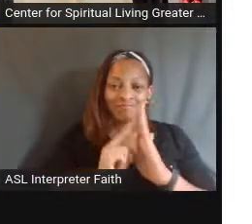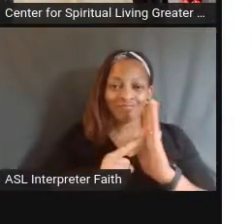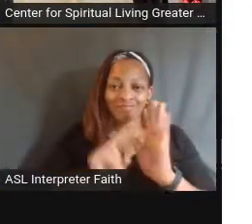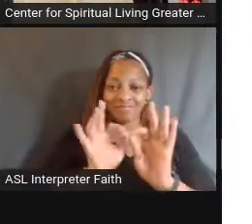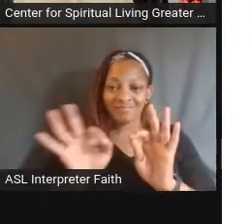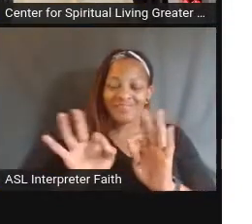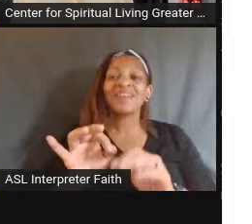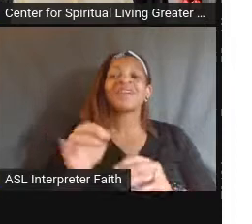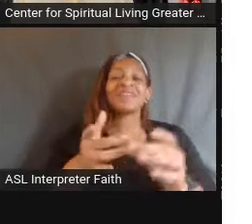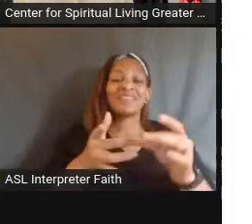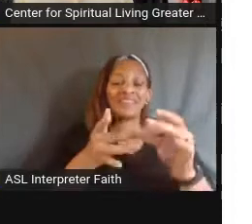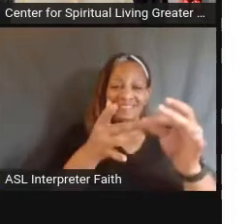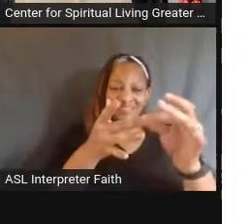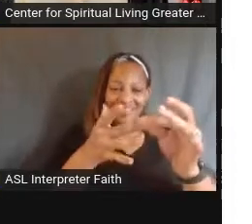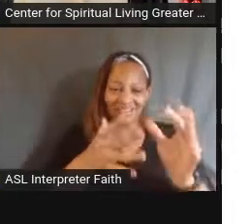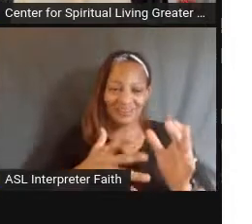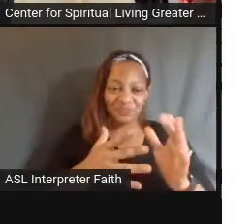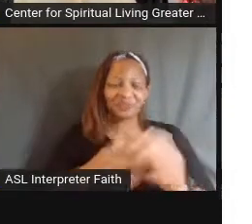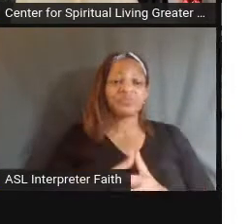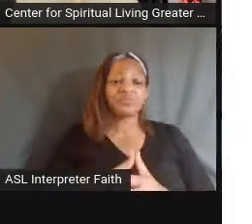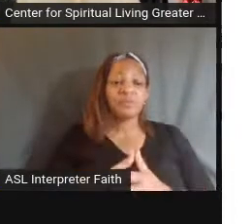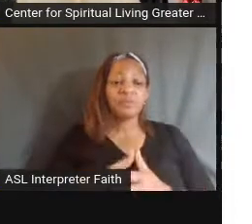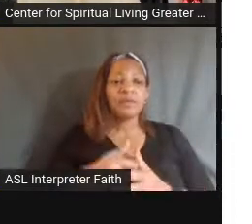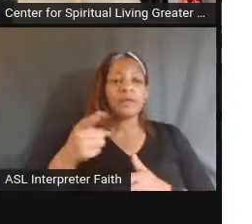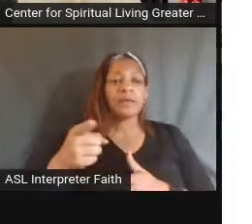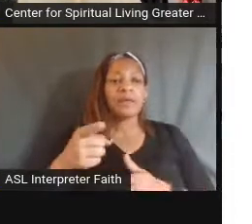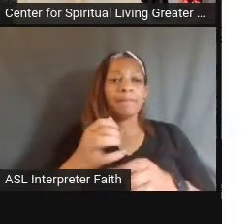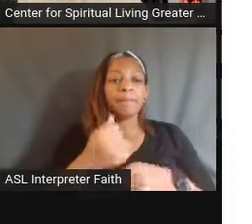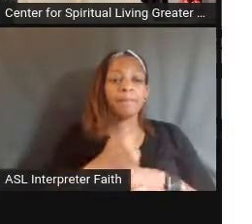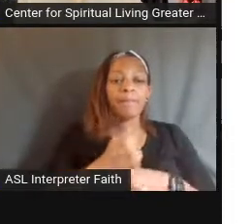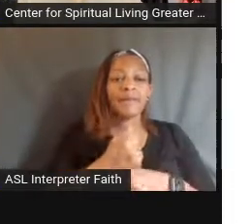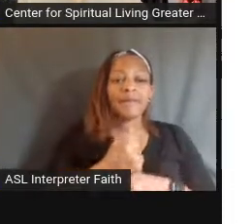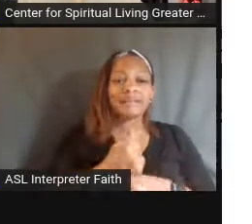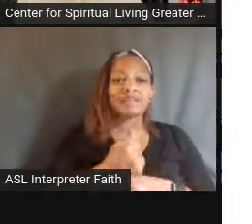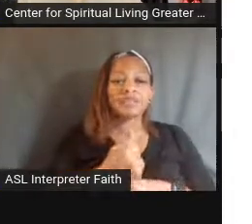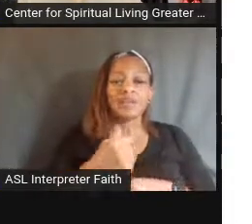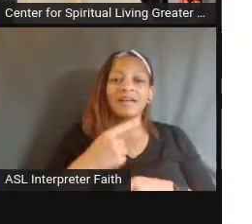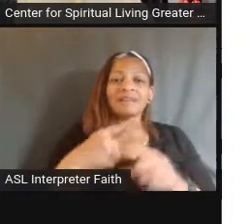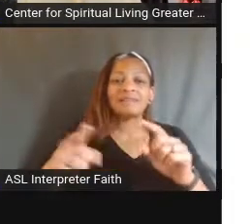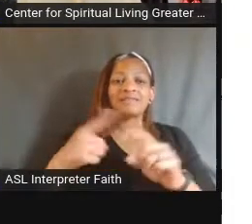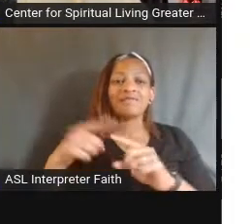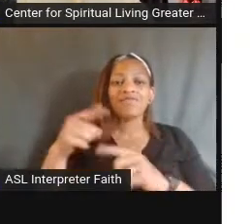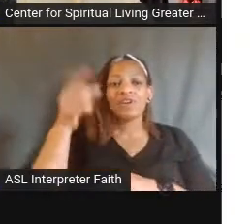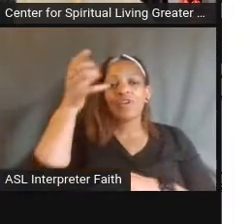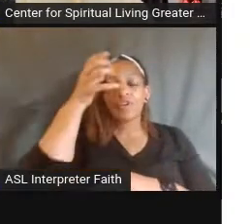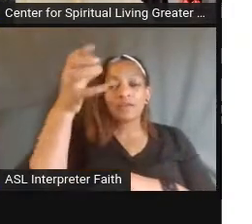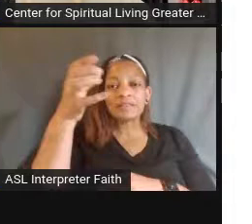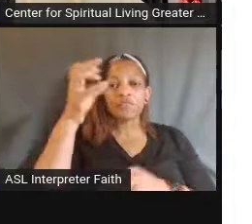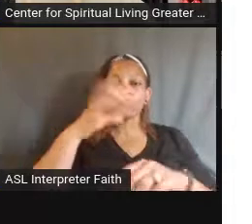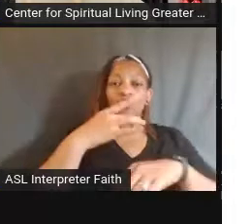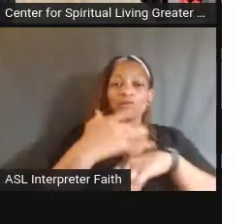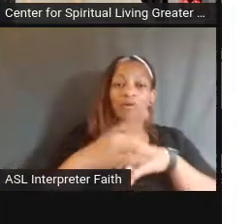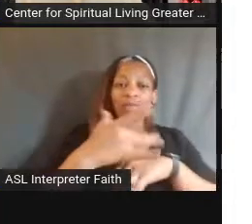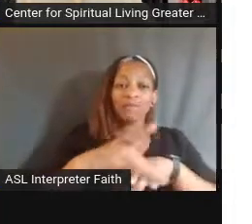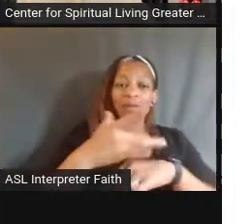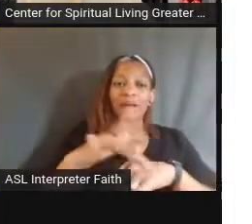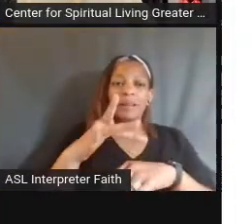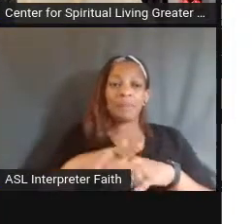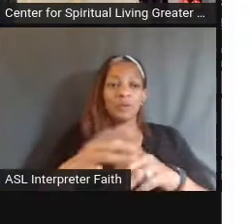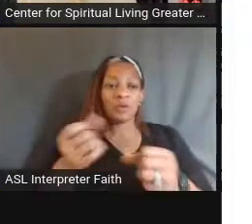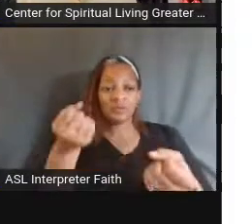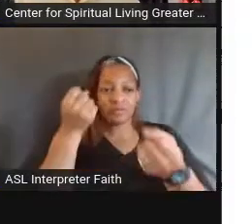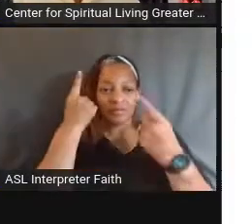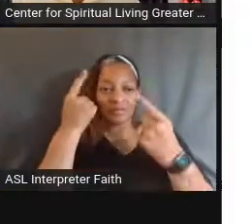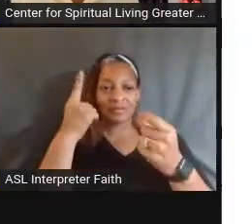leader who makes complex metaphysical concepts readily understandable and acceptable.